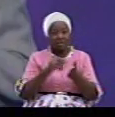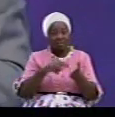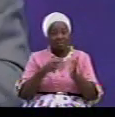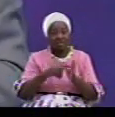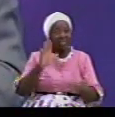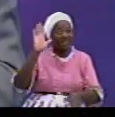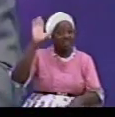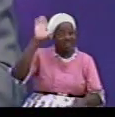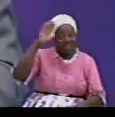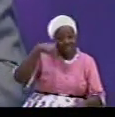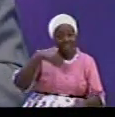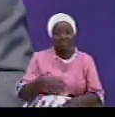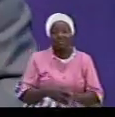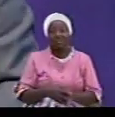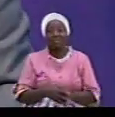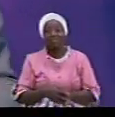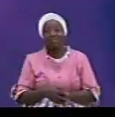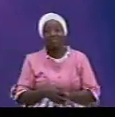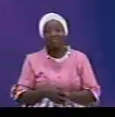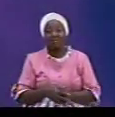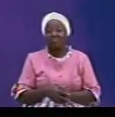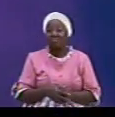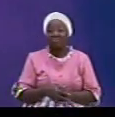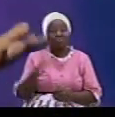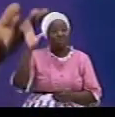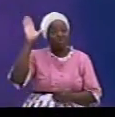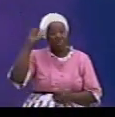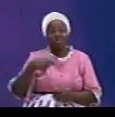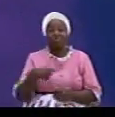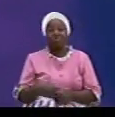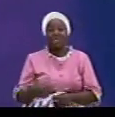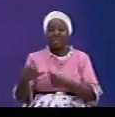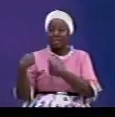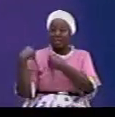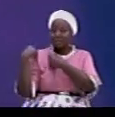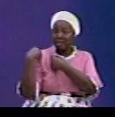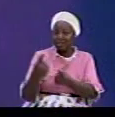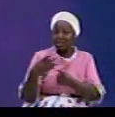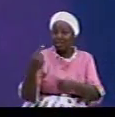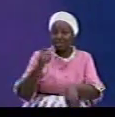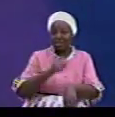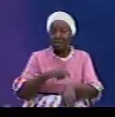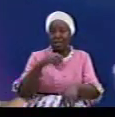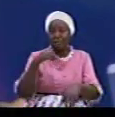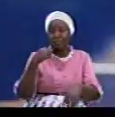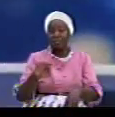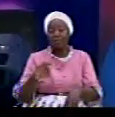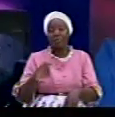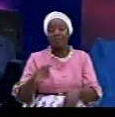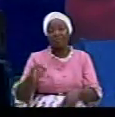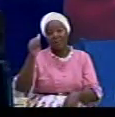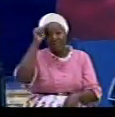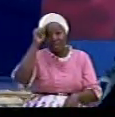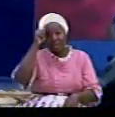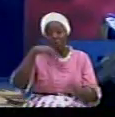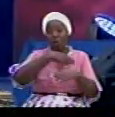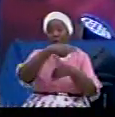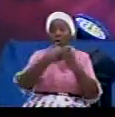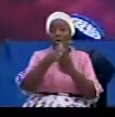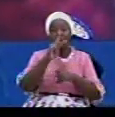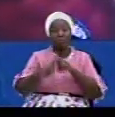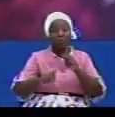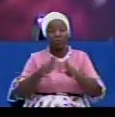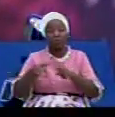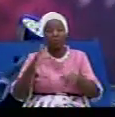of Adam, all the creatures on earth, all the people on